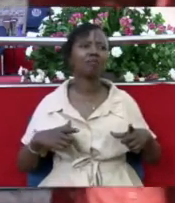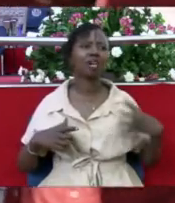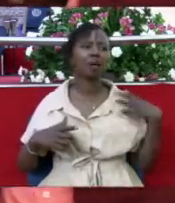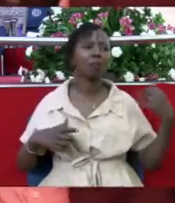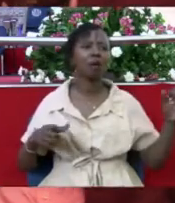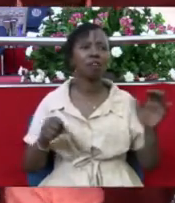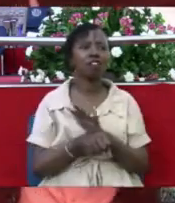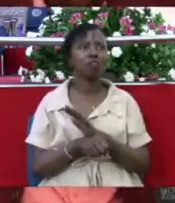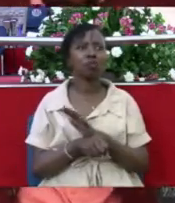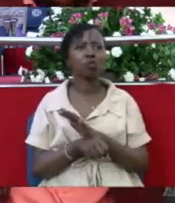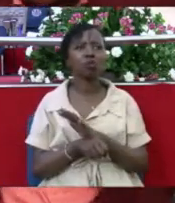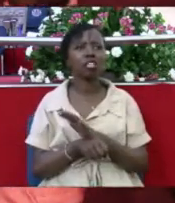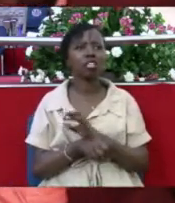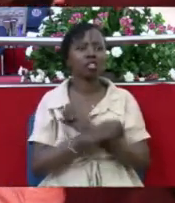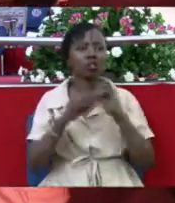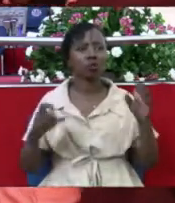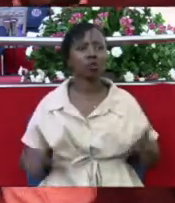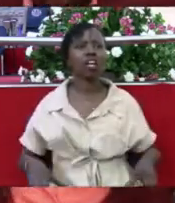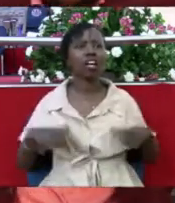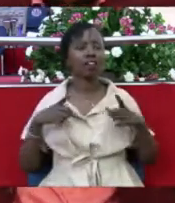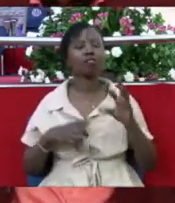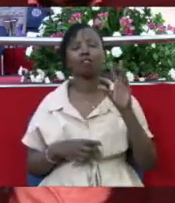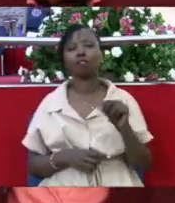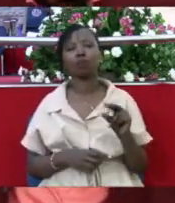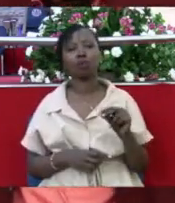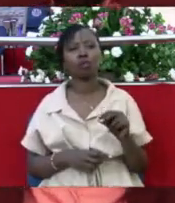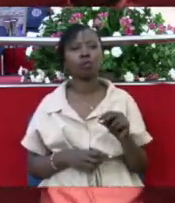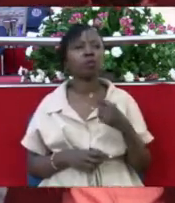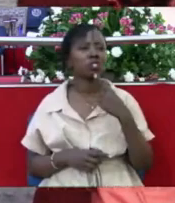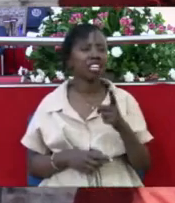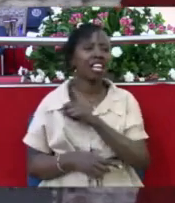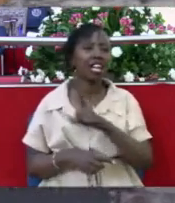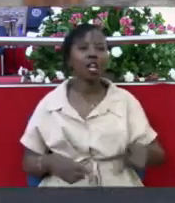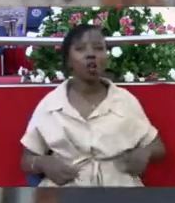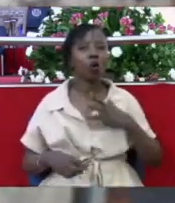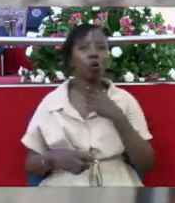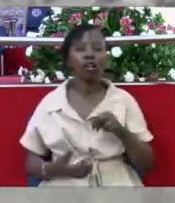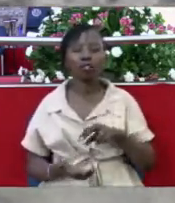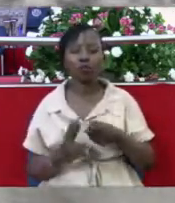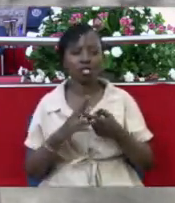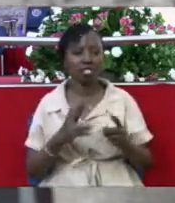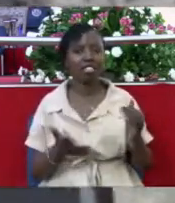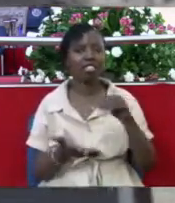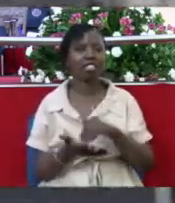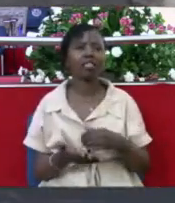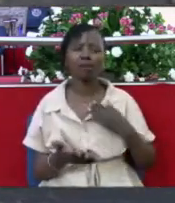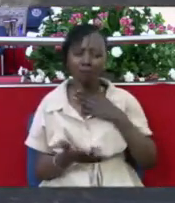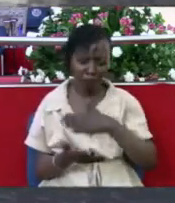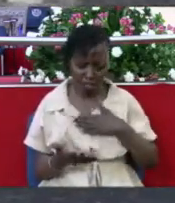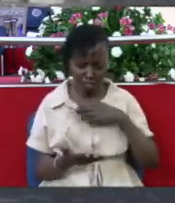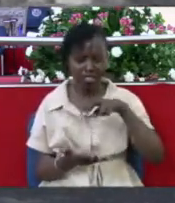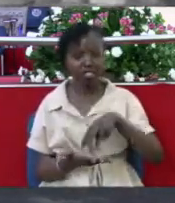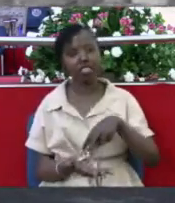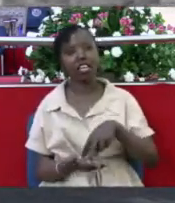I want to restart. Lord, I want to restart. Stand up on your feet. Because the